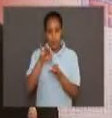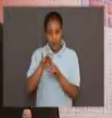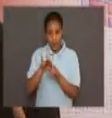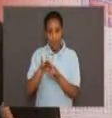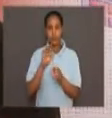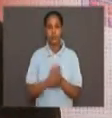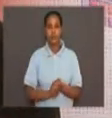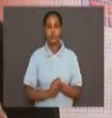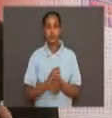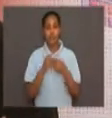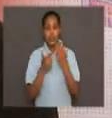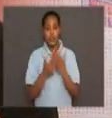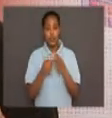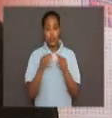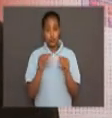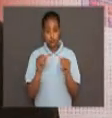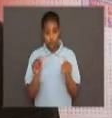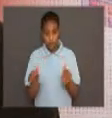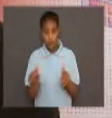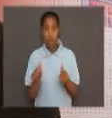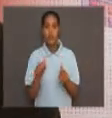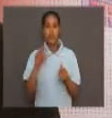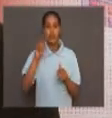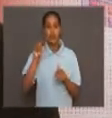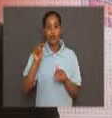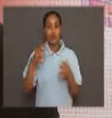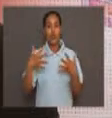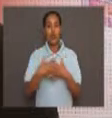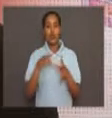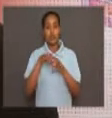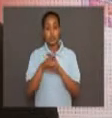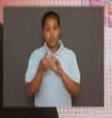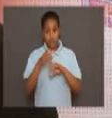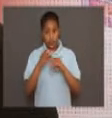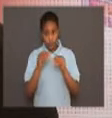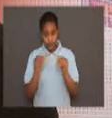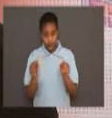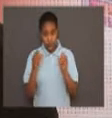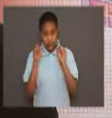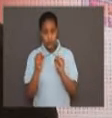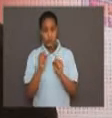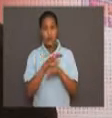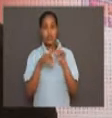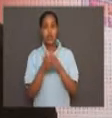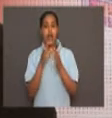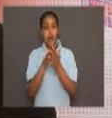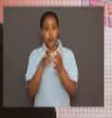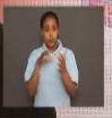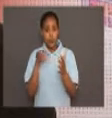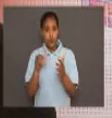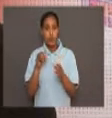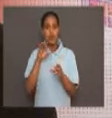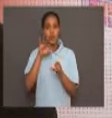Therefore, soluble nitrogen compounds in the soil can generally be absorbed